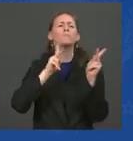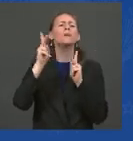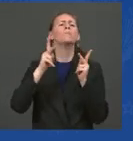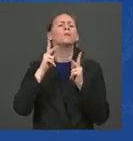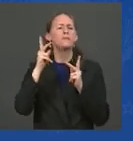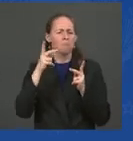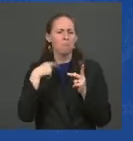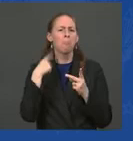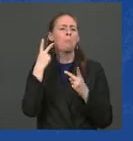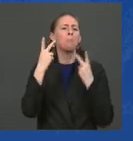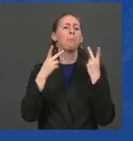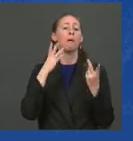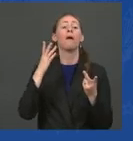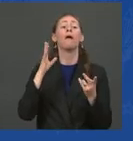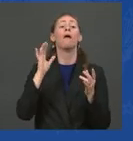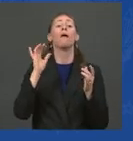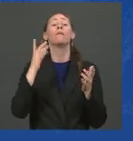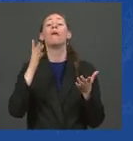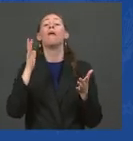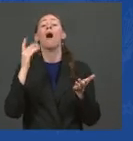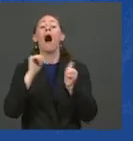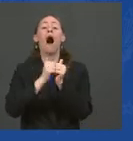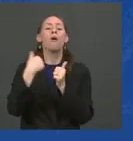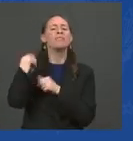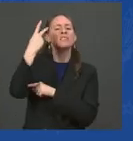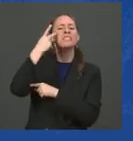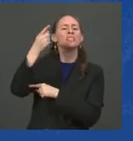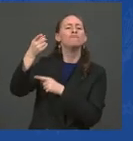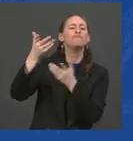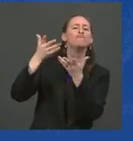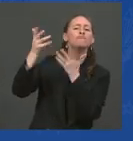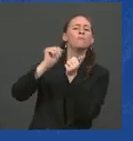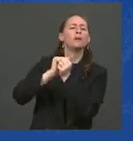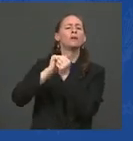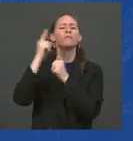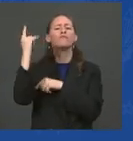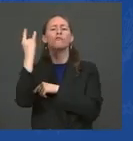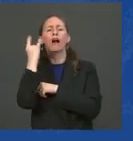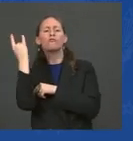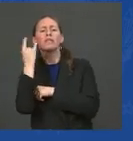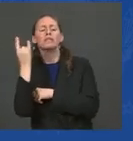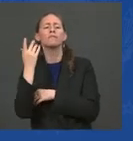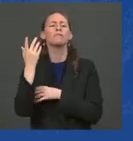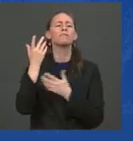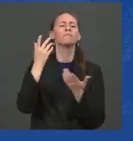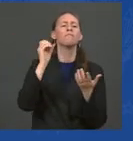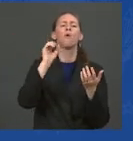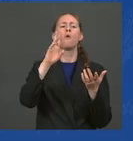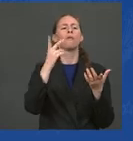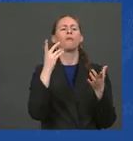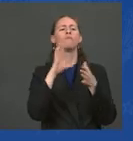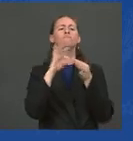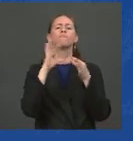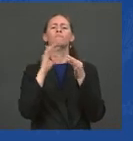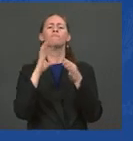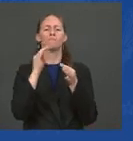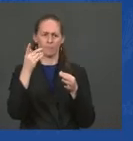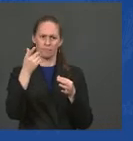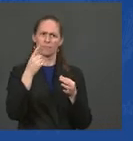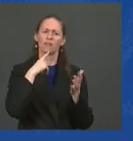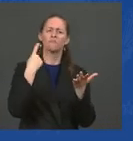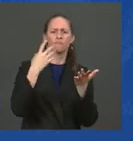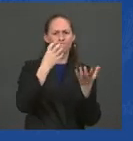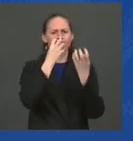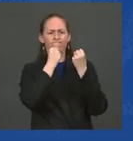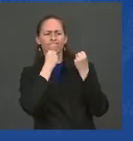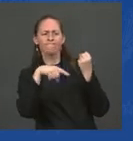waiter. People who tell me they care about how, in fact, people are entitled to be treated with dignity